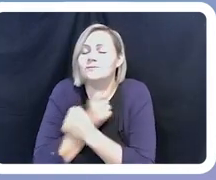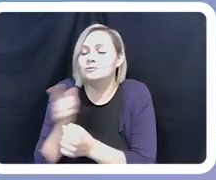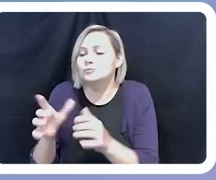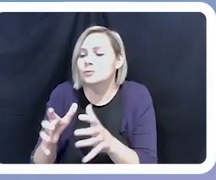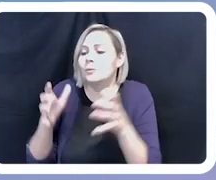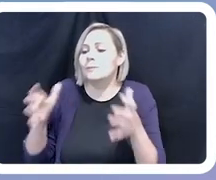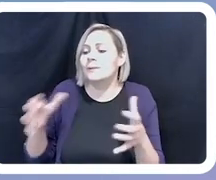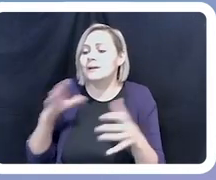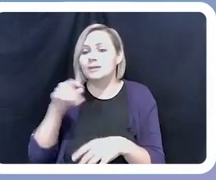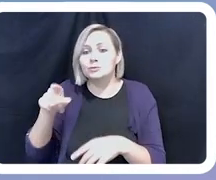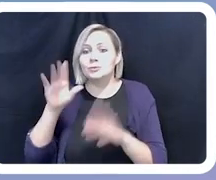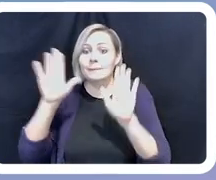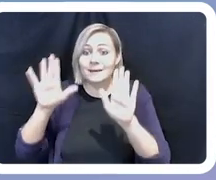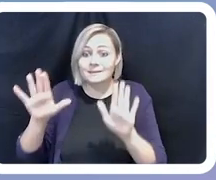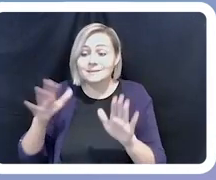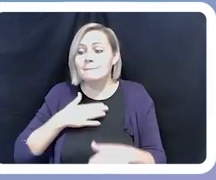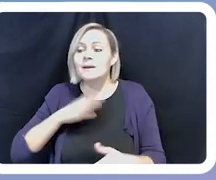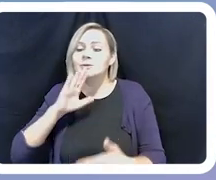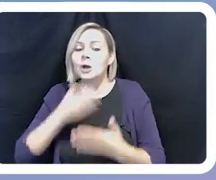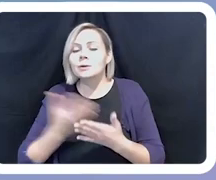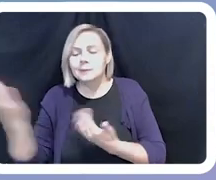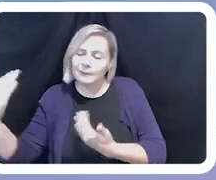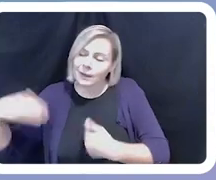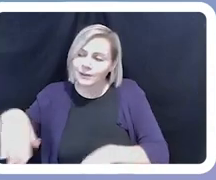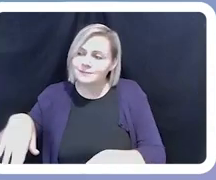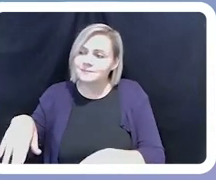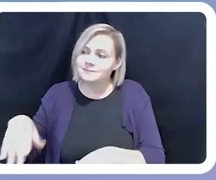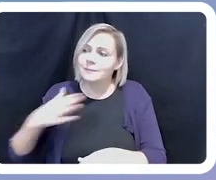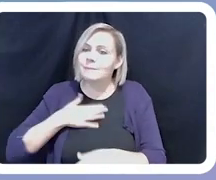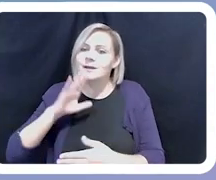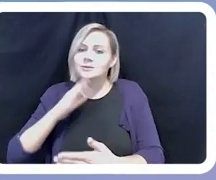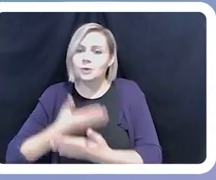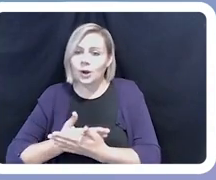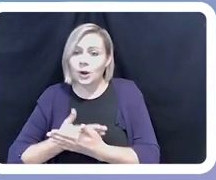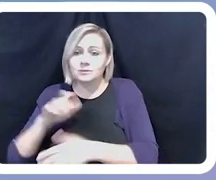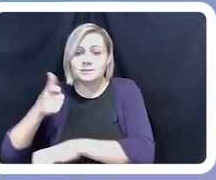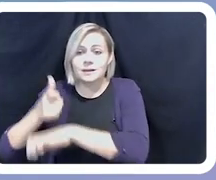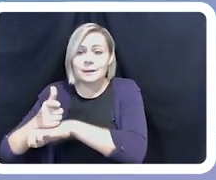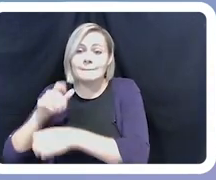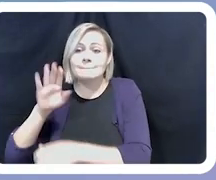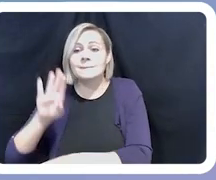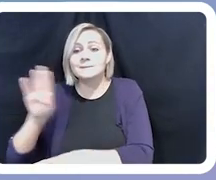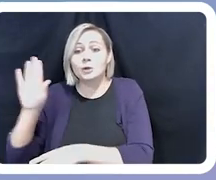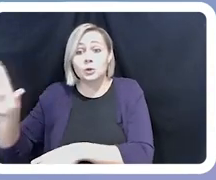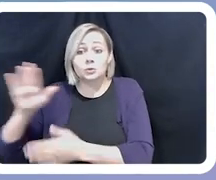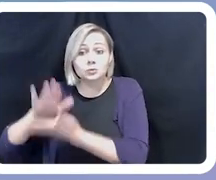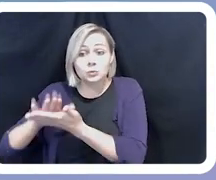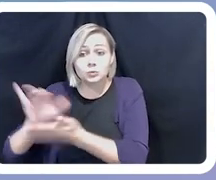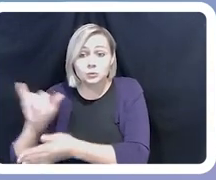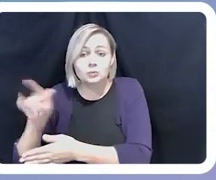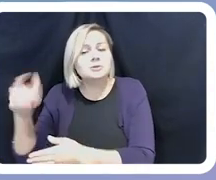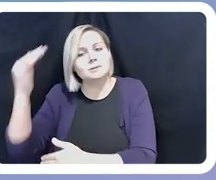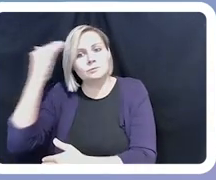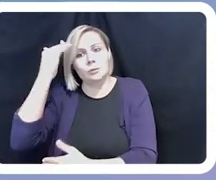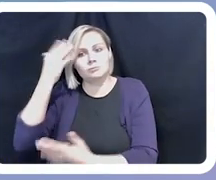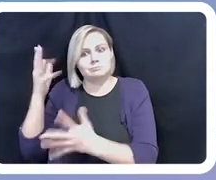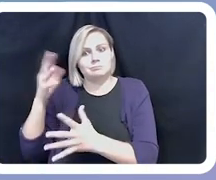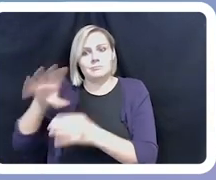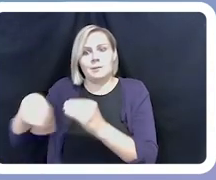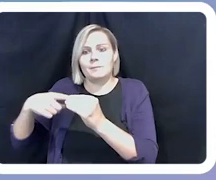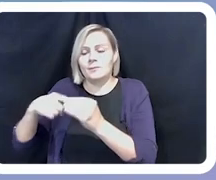love you so much, and you're so amazing. My daughter, come on, be a part of this, Ashby. She formed Best Buddies at her school, so she knows all about inclusion